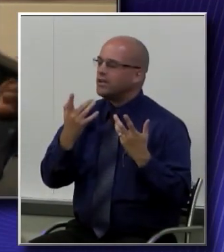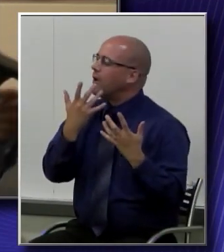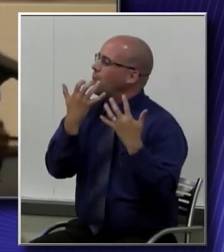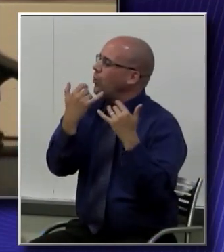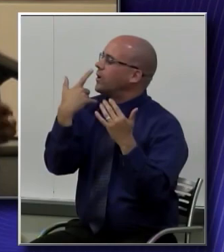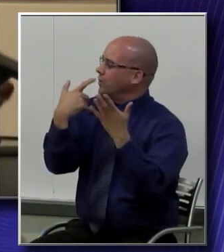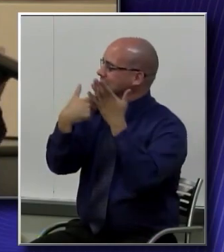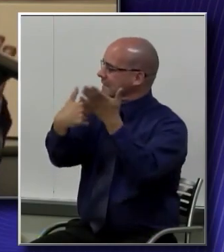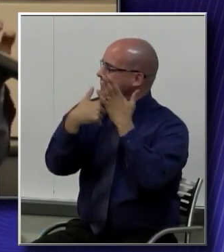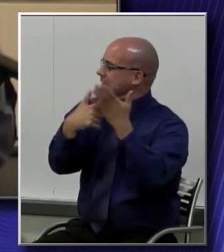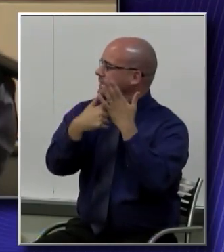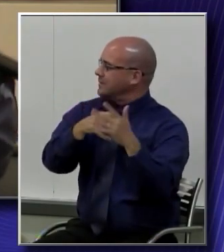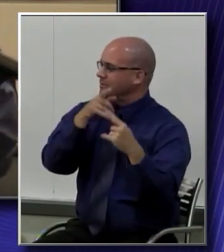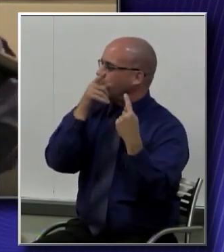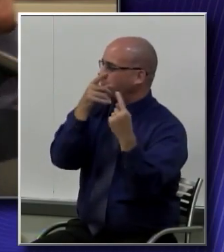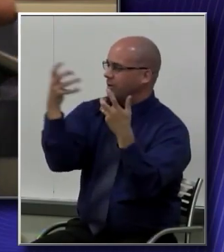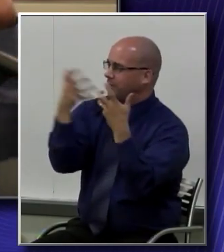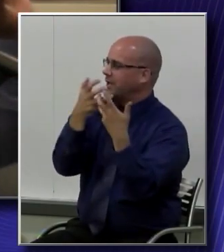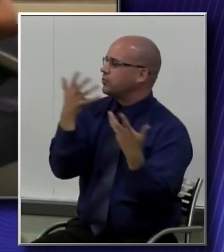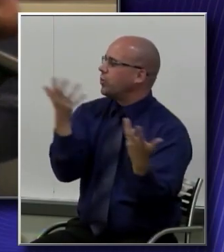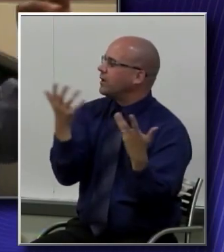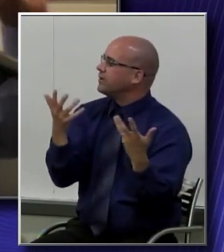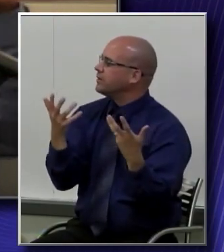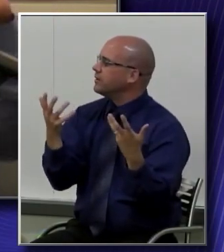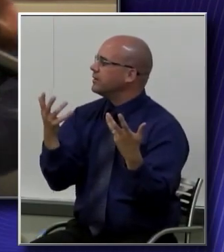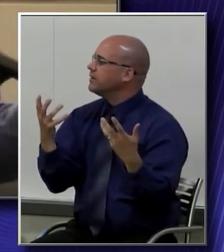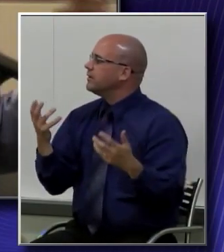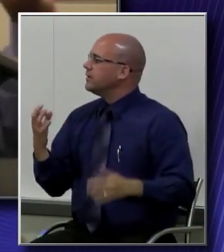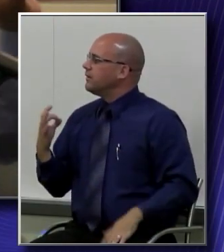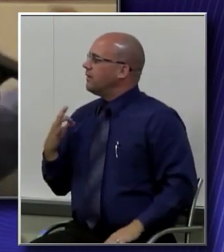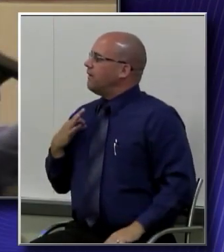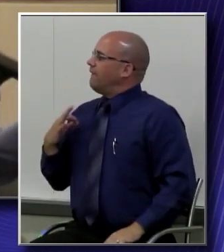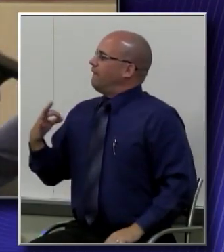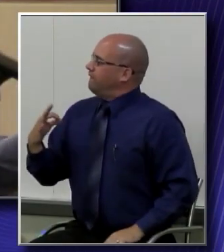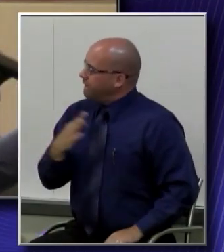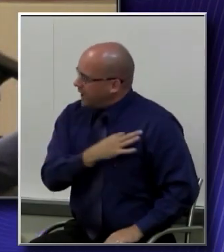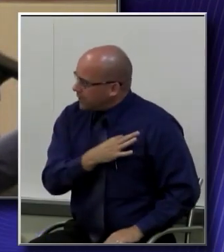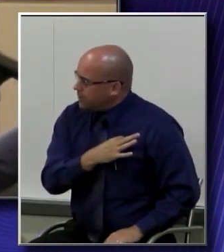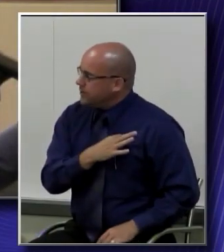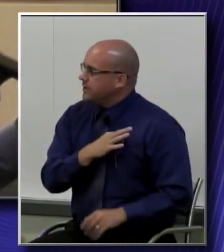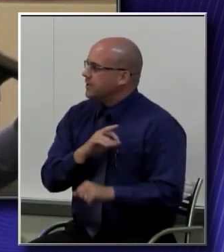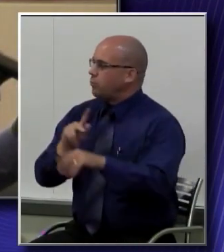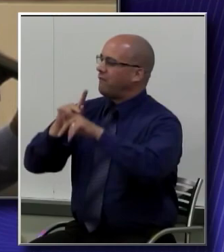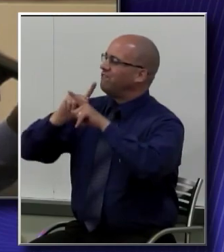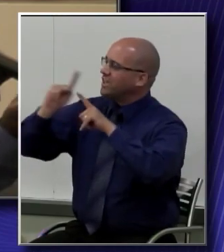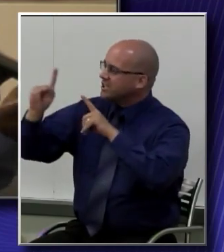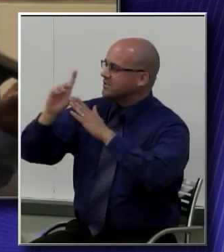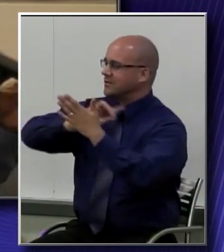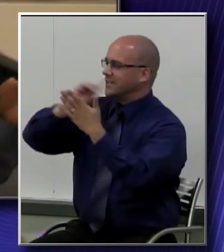point out is there's a faculty professional development.